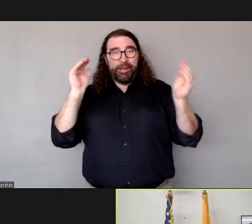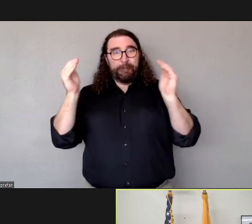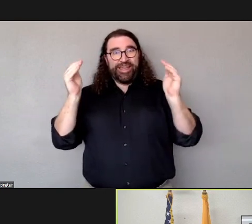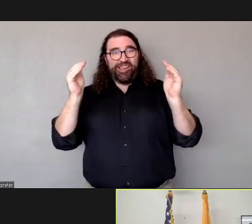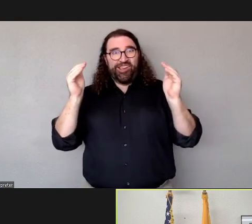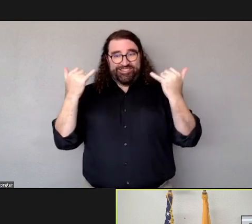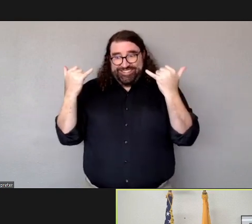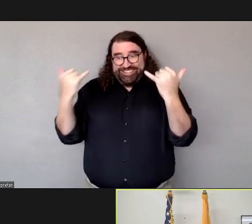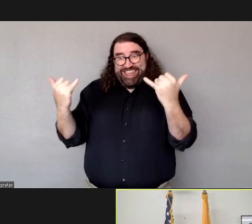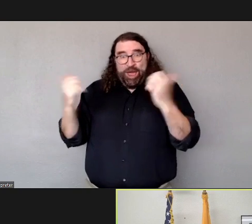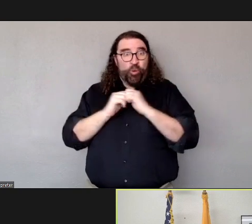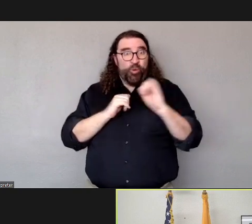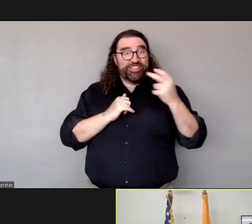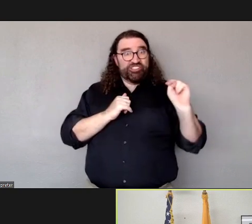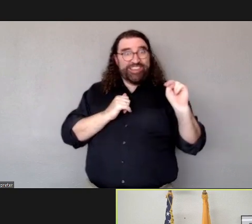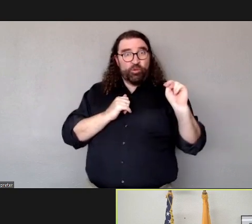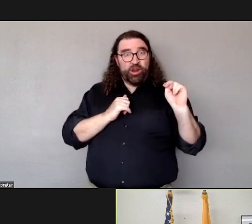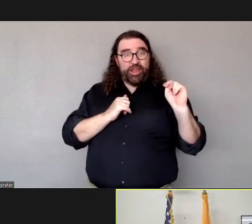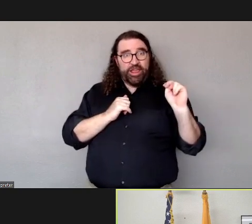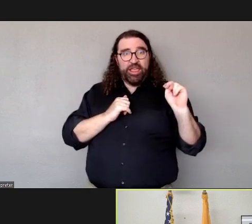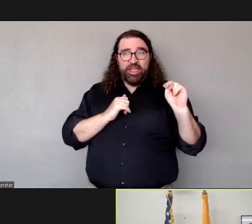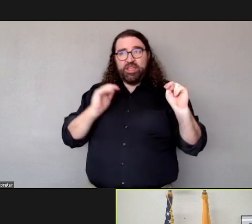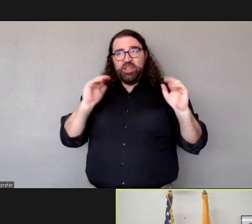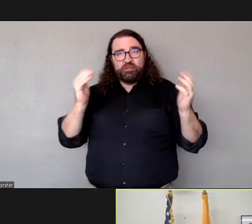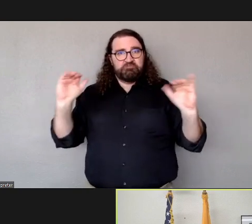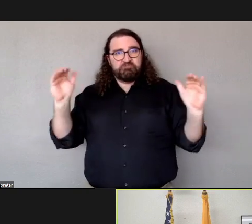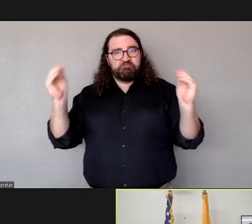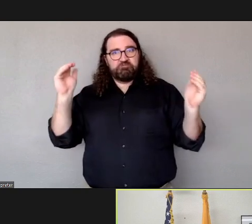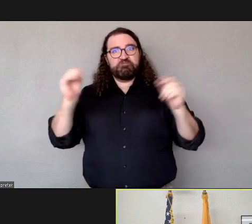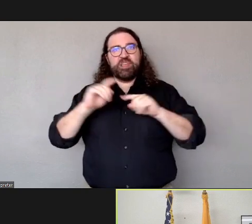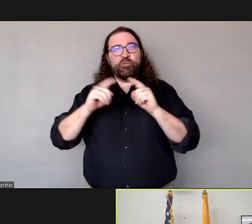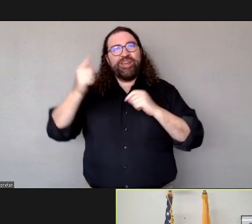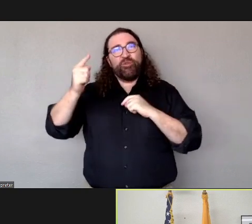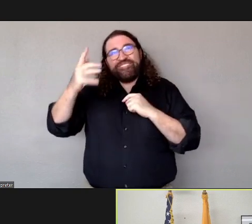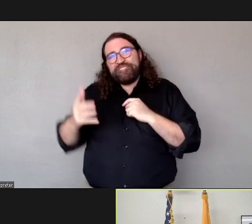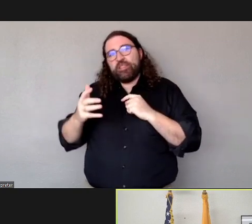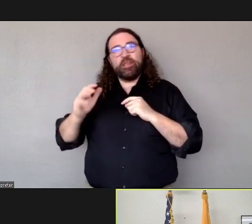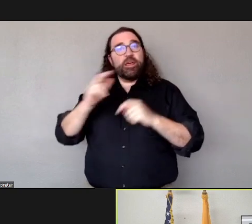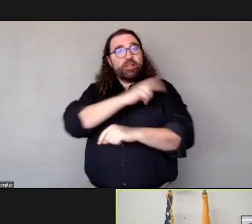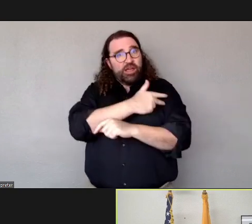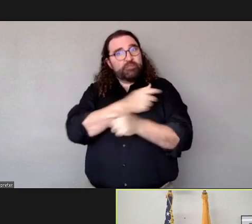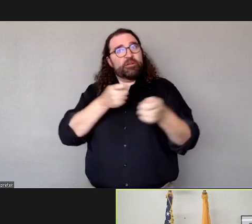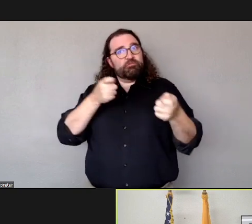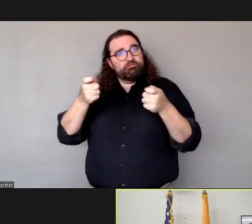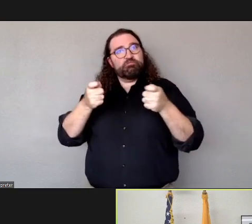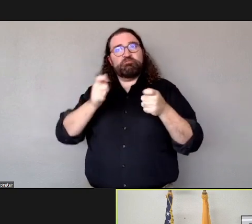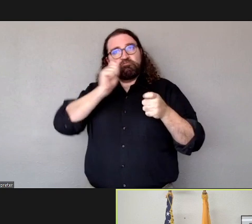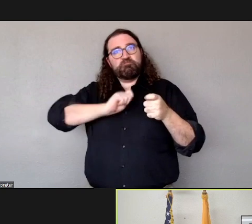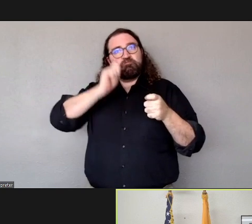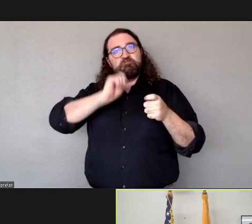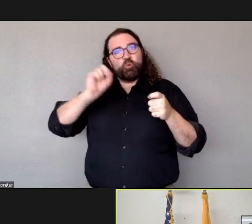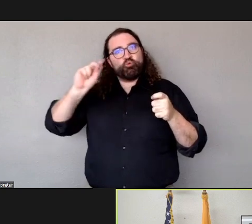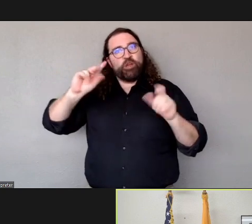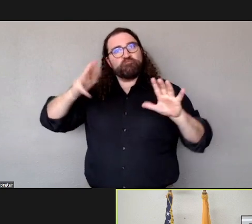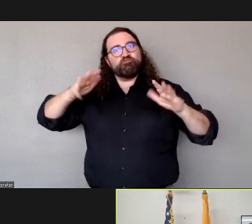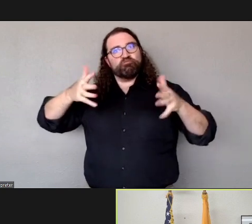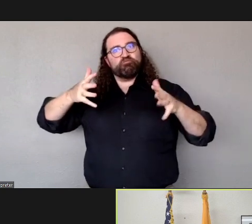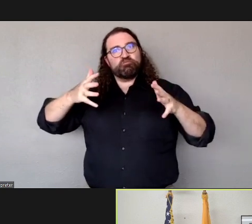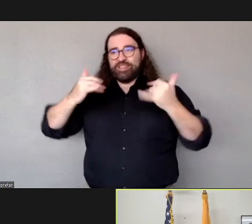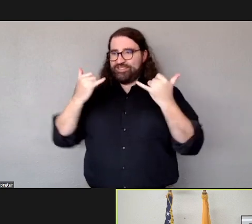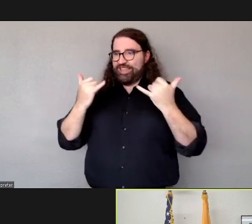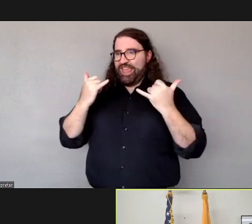have 1/5 the hospitalizations. Our hospitals are handling that pretty well. We have 130 some open beds